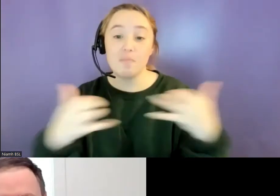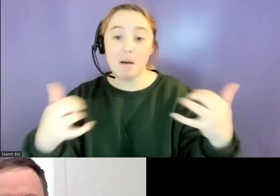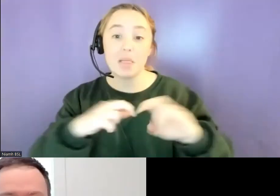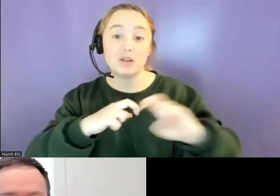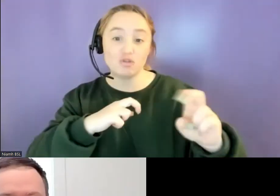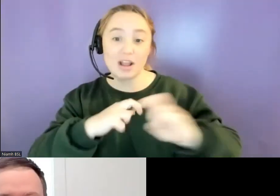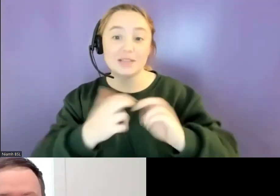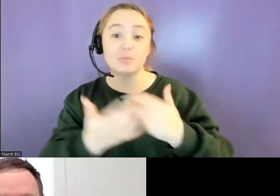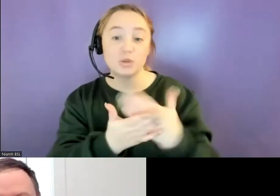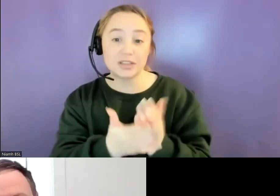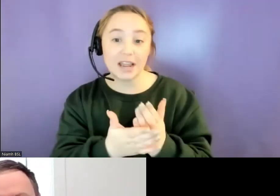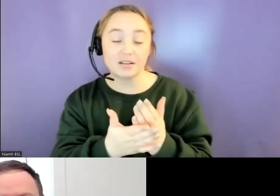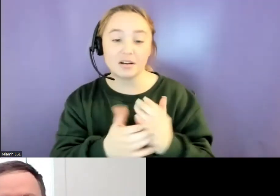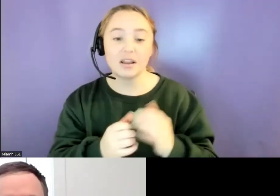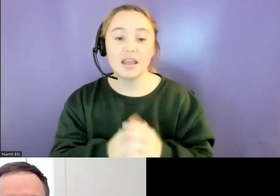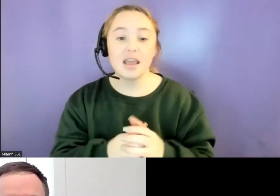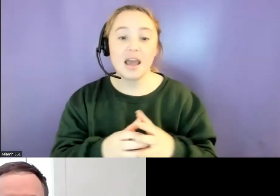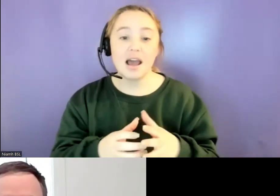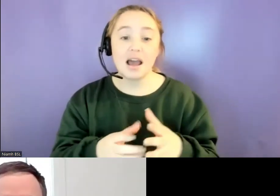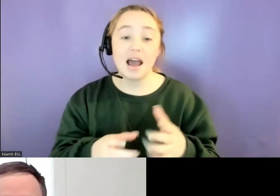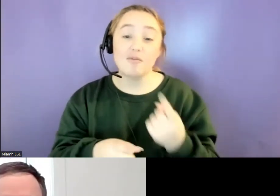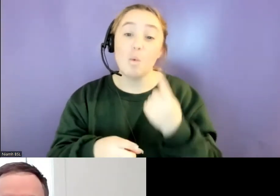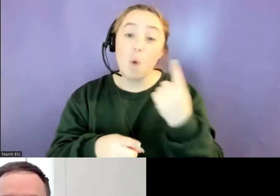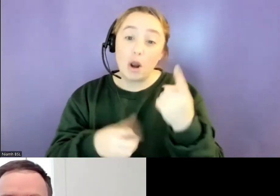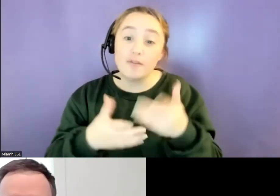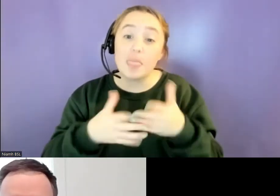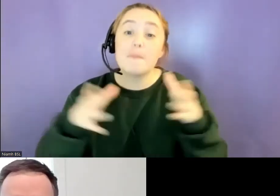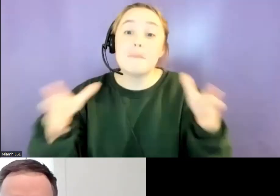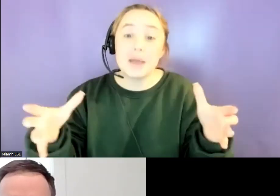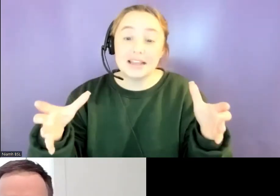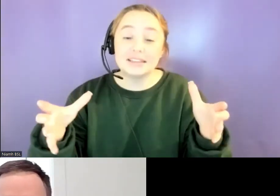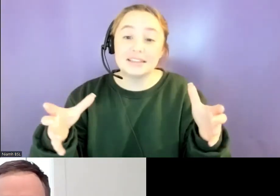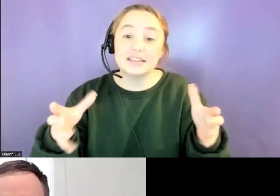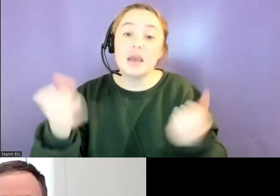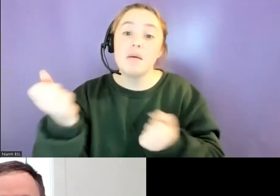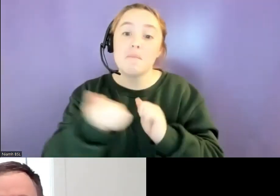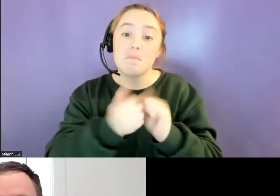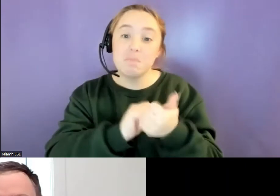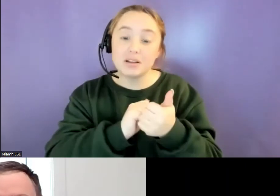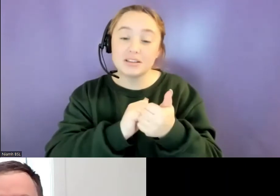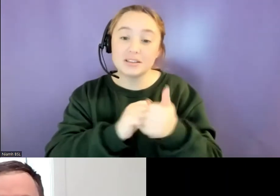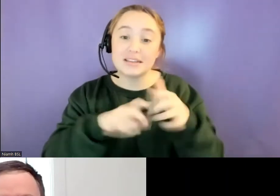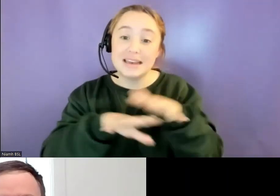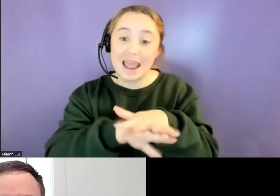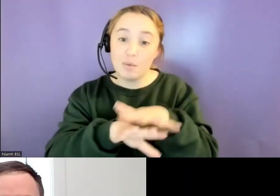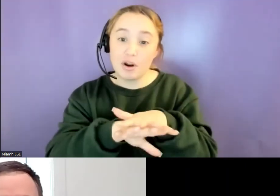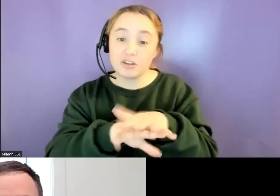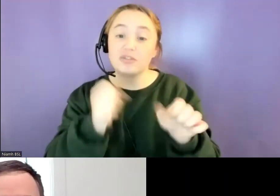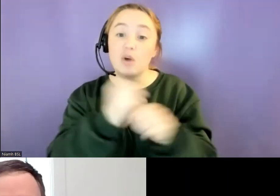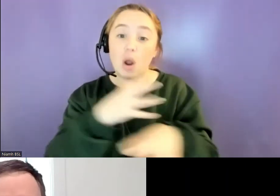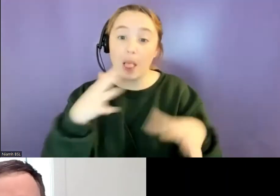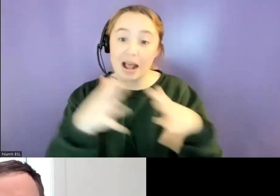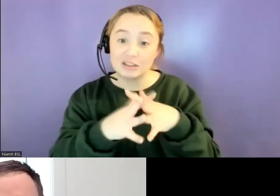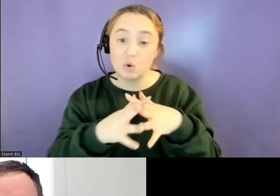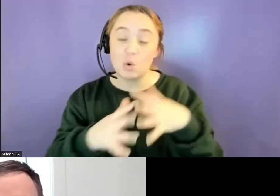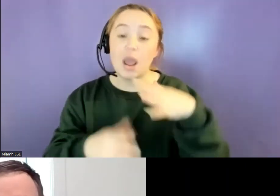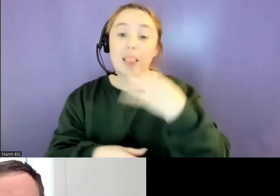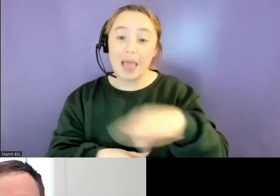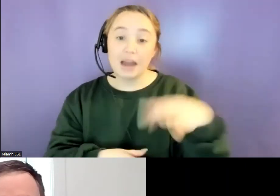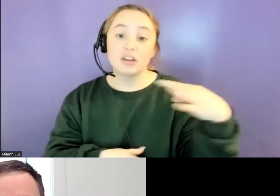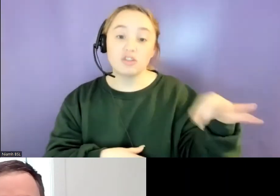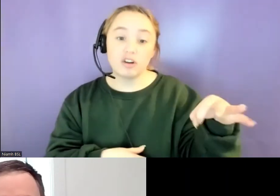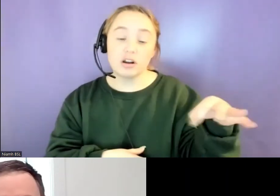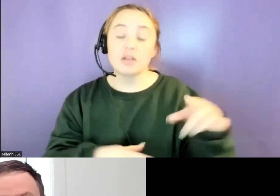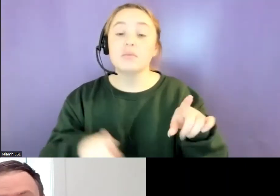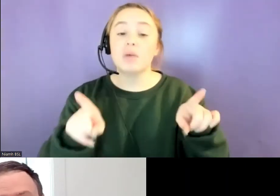operate one of the largest bus networks across Greater Glasgow and Lanarkshire. We also have a considerable